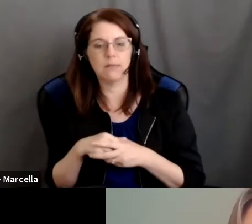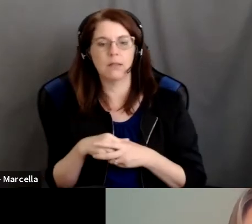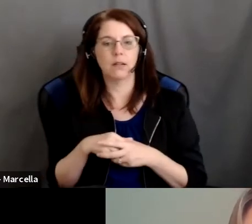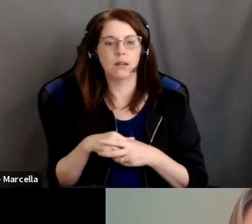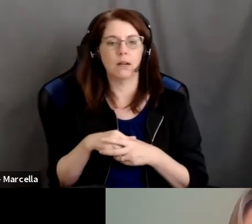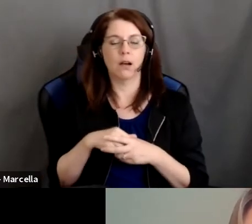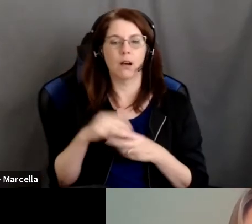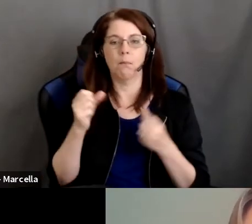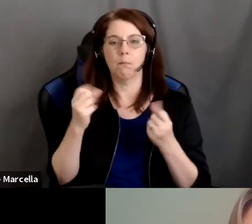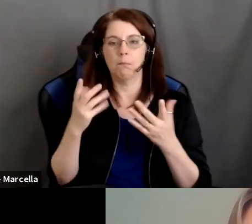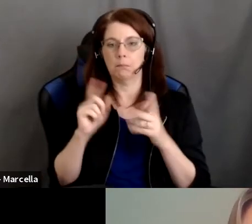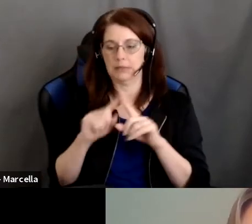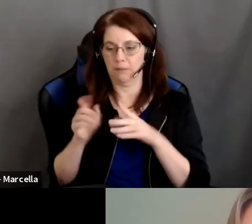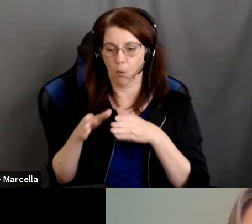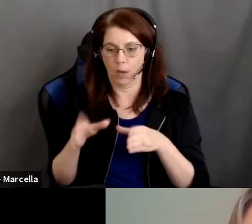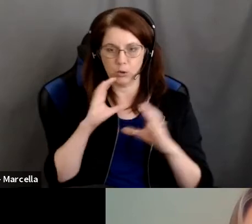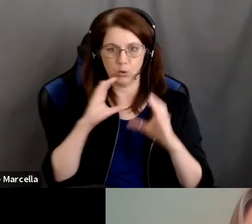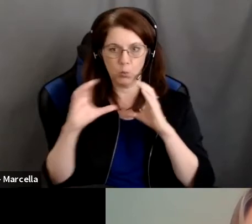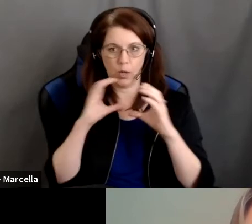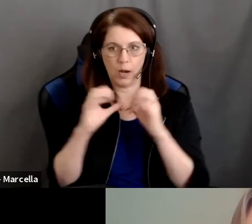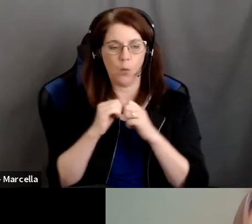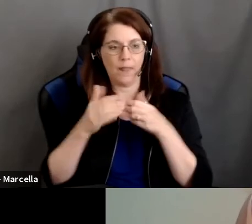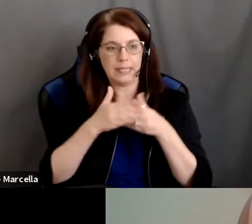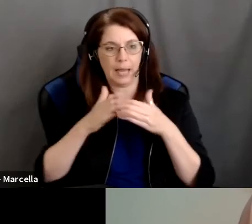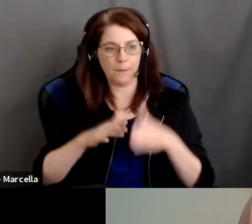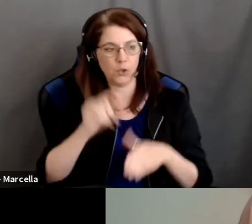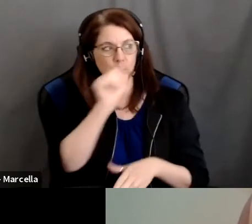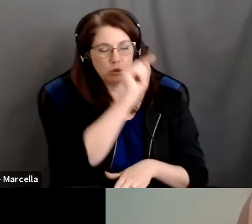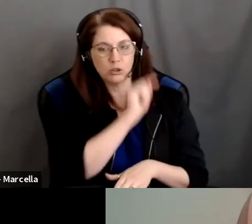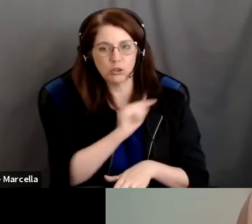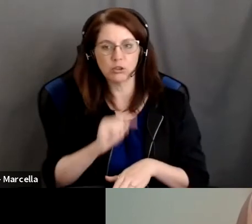ways that you can communicate with your neighbors.